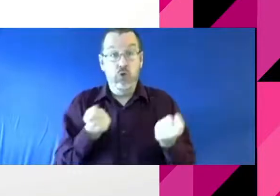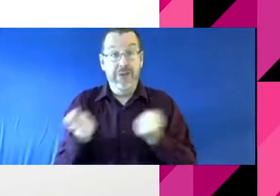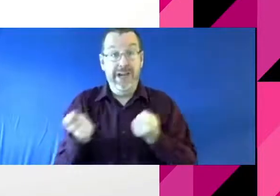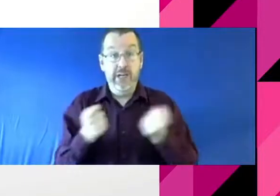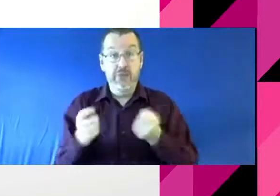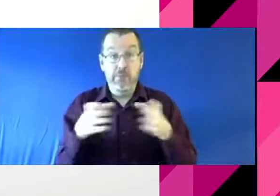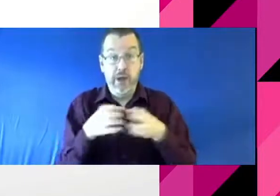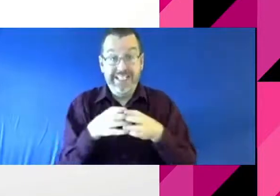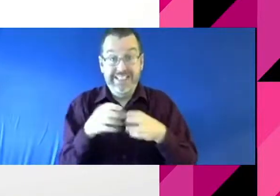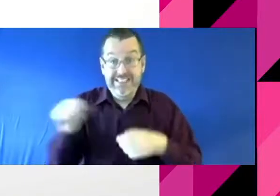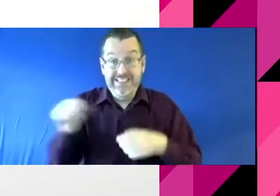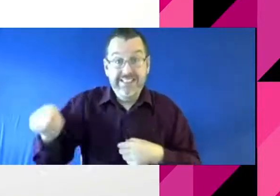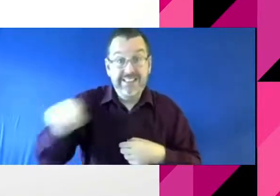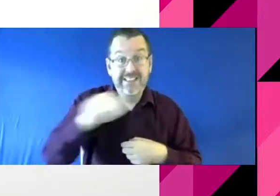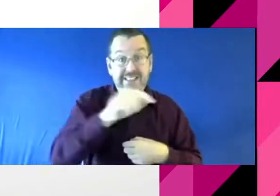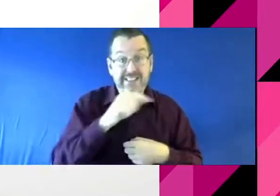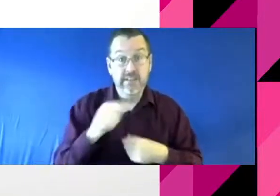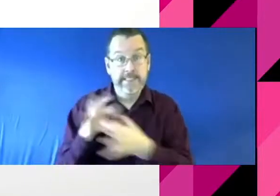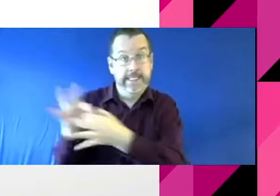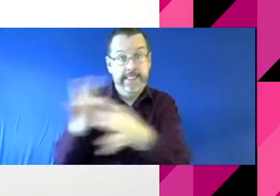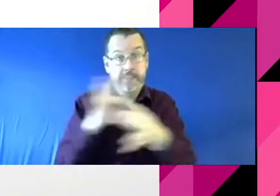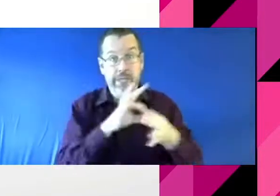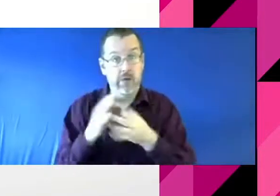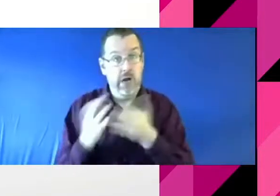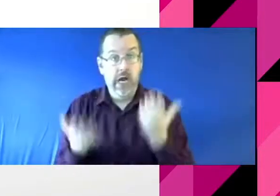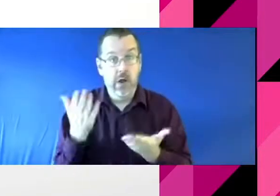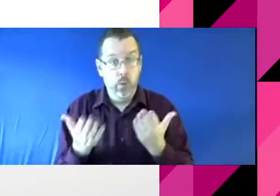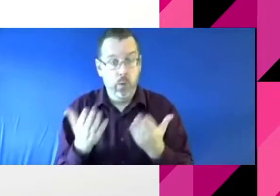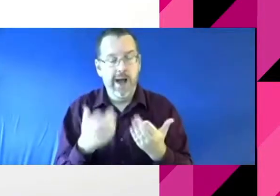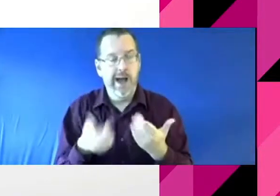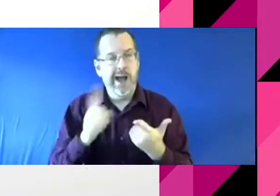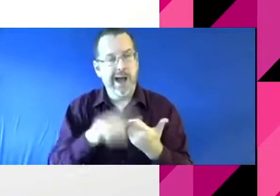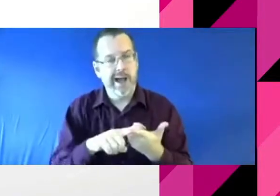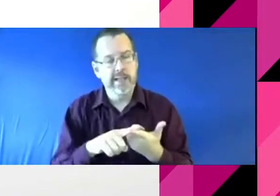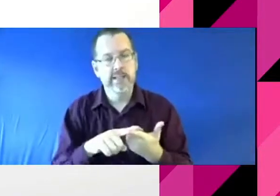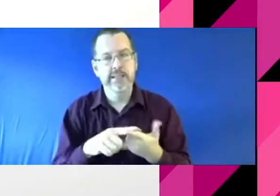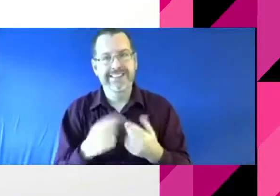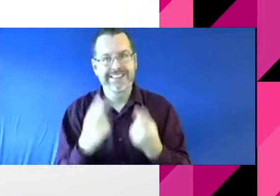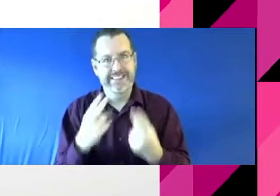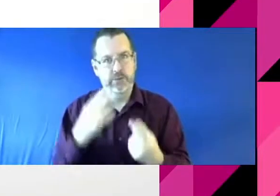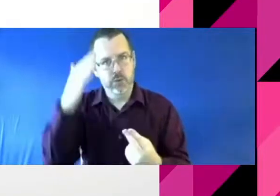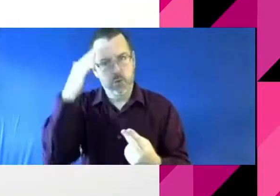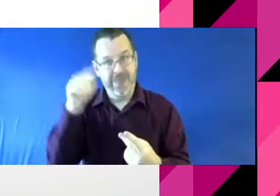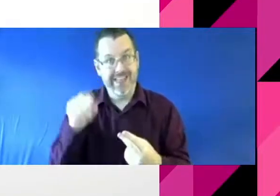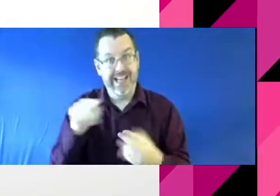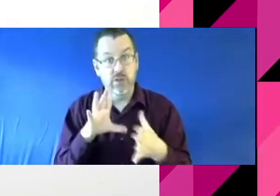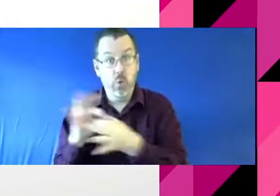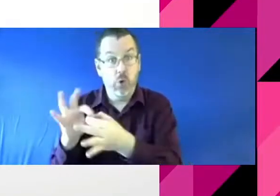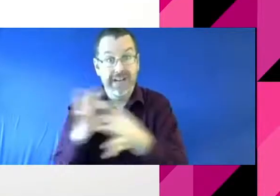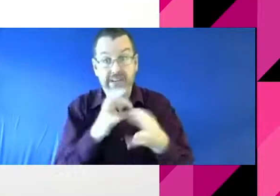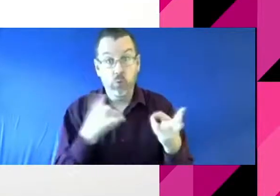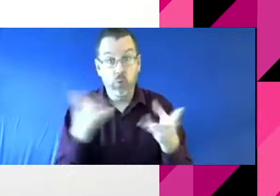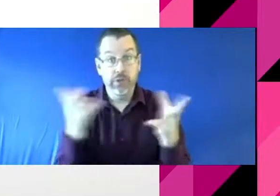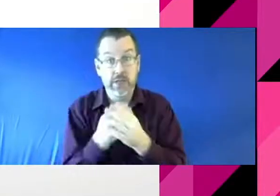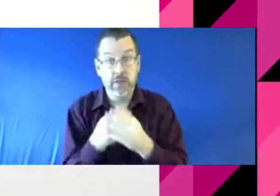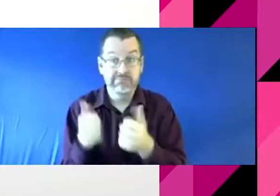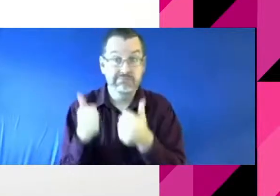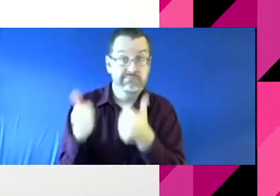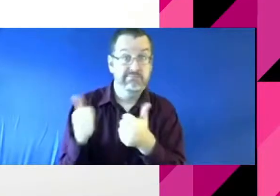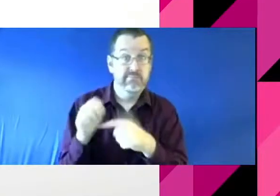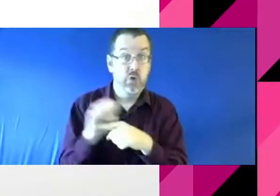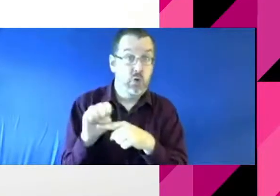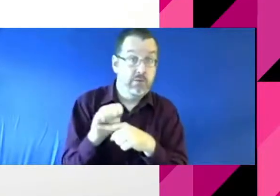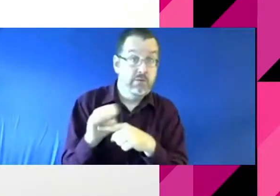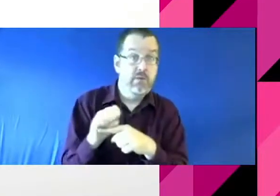with each other. And the final question then will be whether that coordination would be sufficient or whether we need a